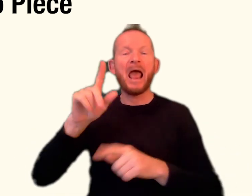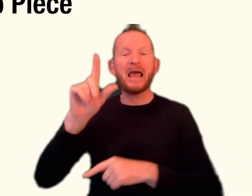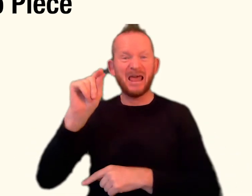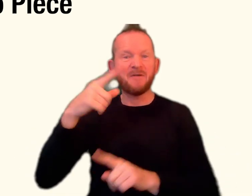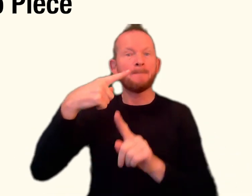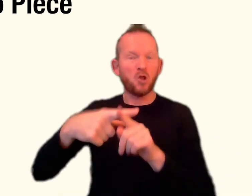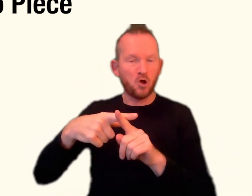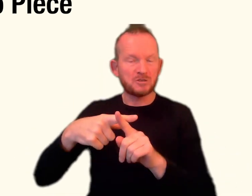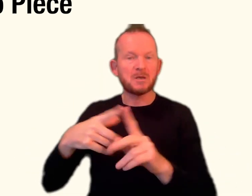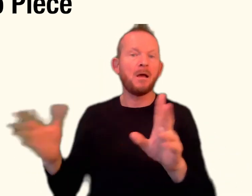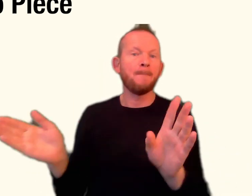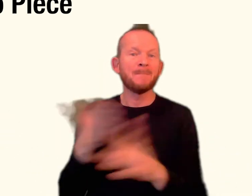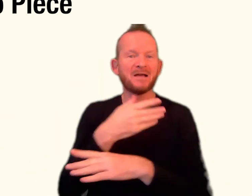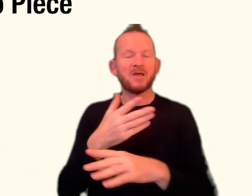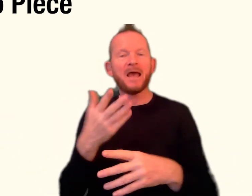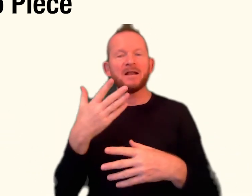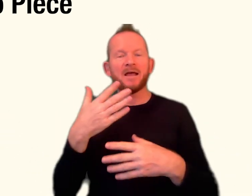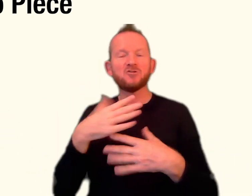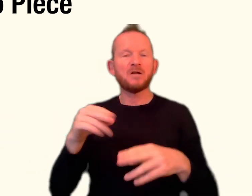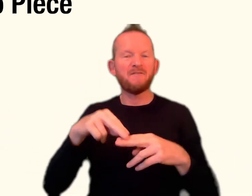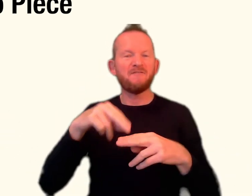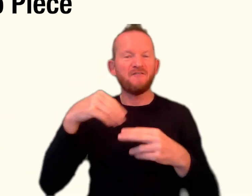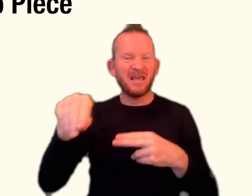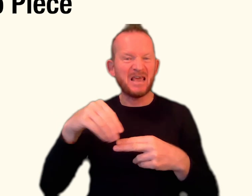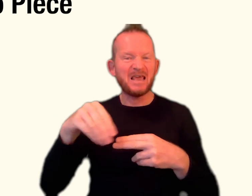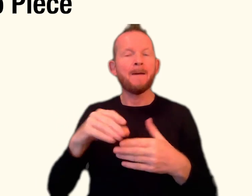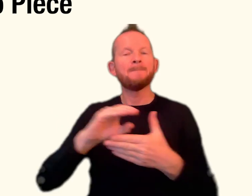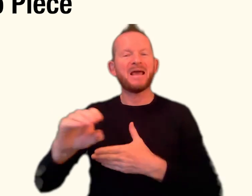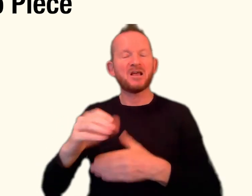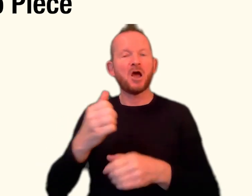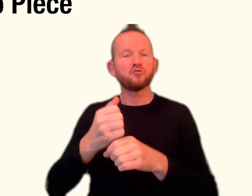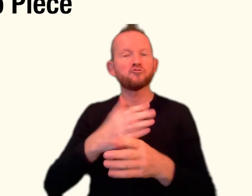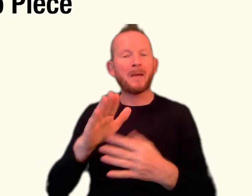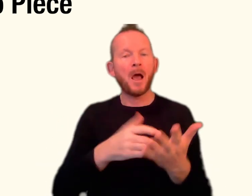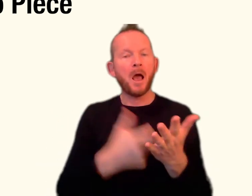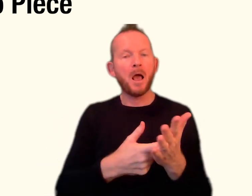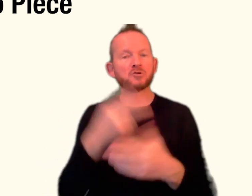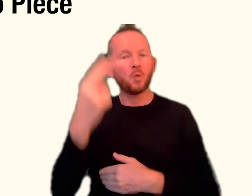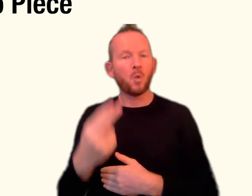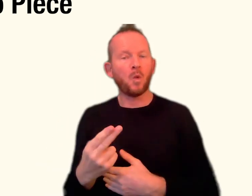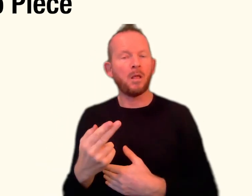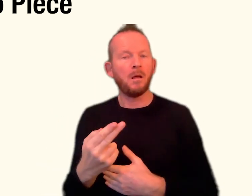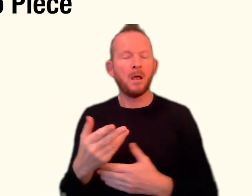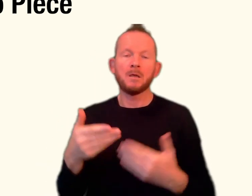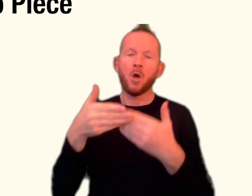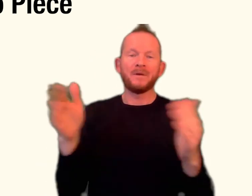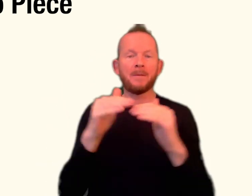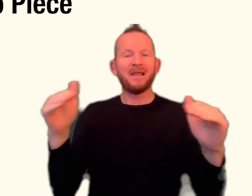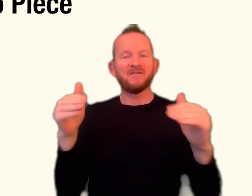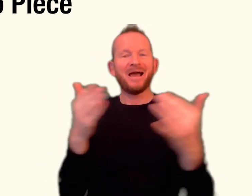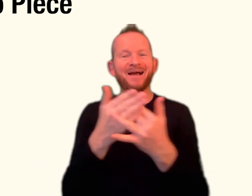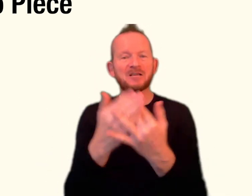non-fee paying grammar school. You're talking about sort of opening up level access for everybody, and yet